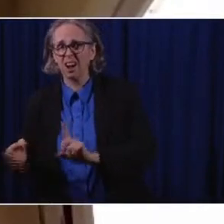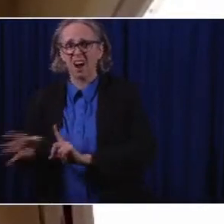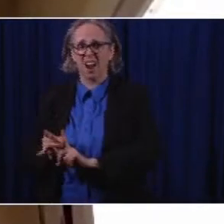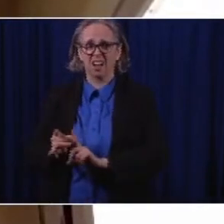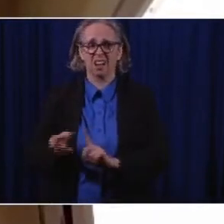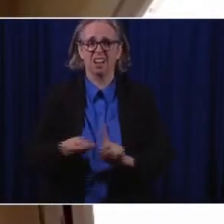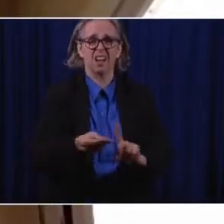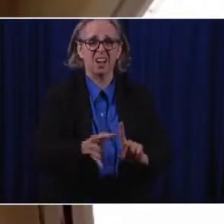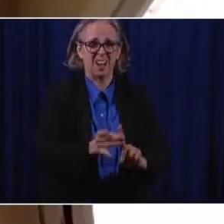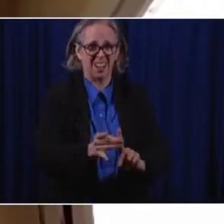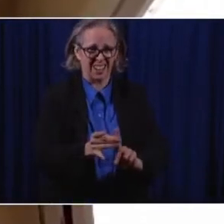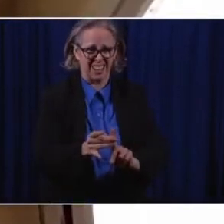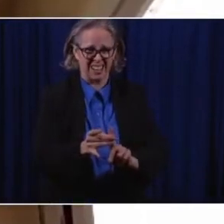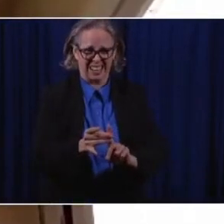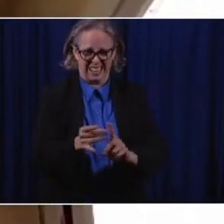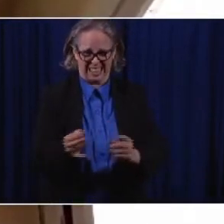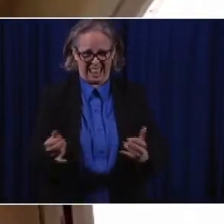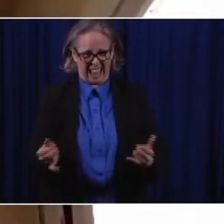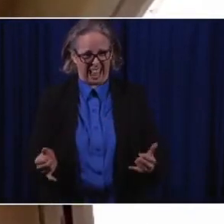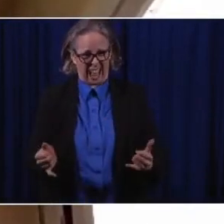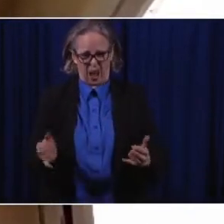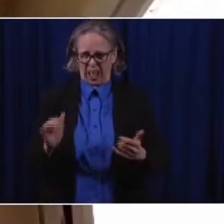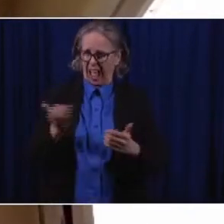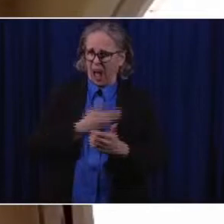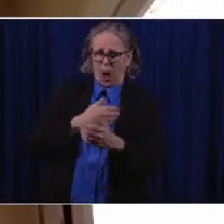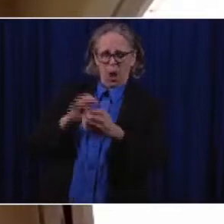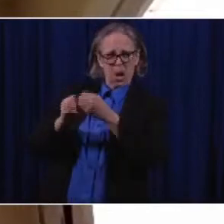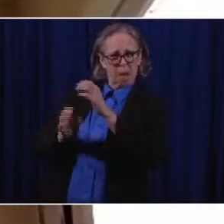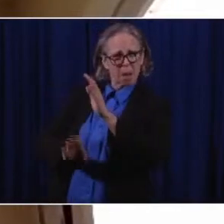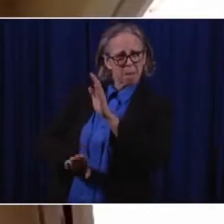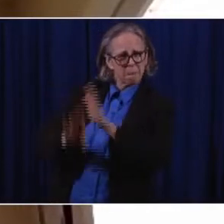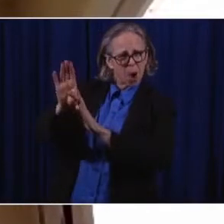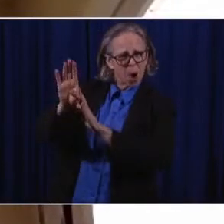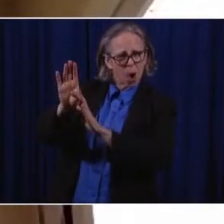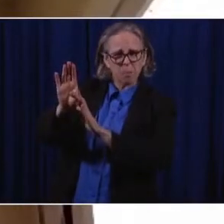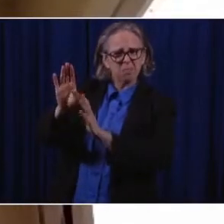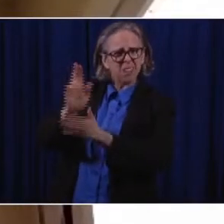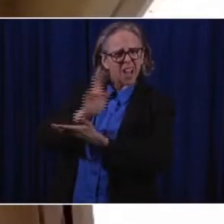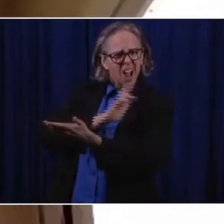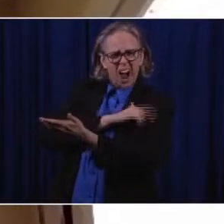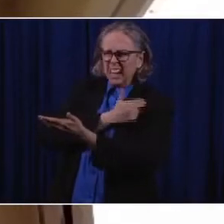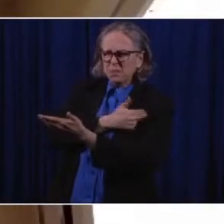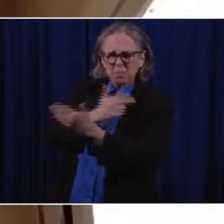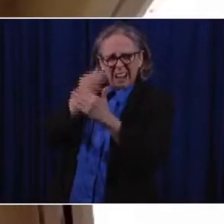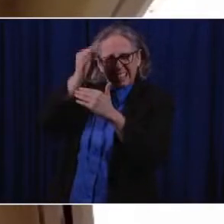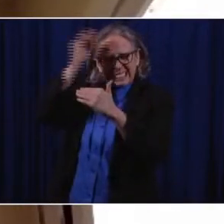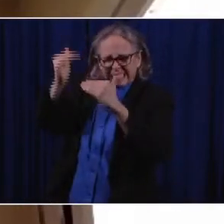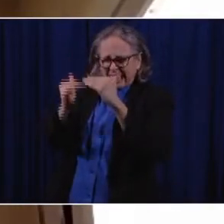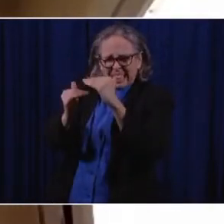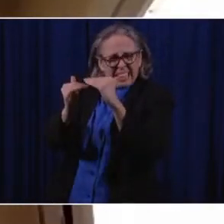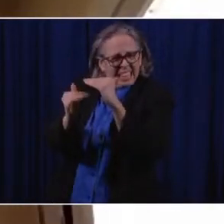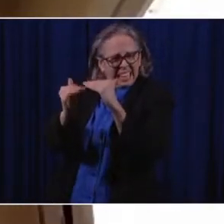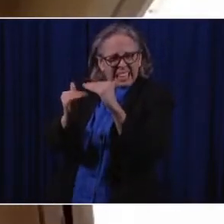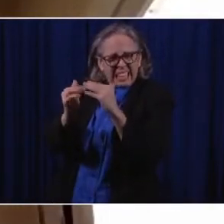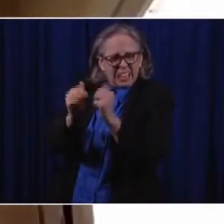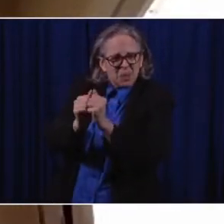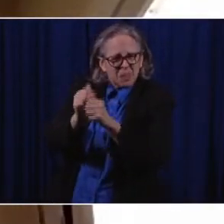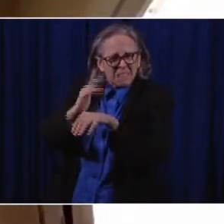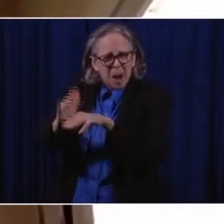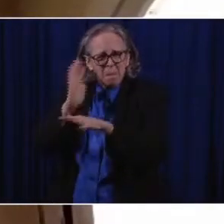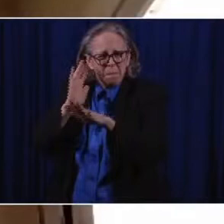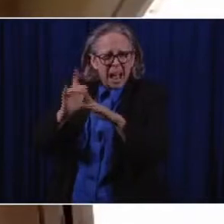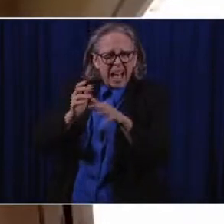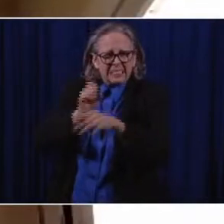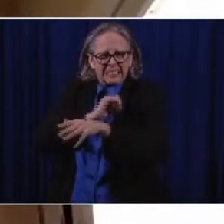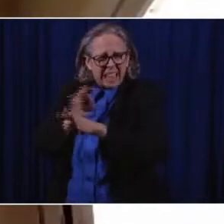our hospitals that may have as many as 20 to 30% of its total volume taken up by